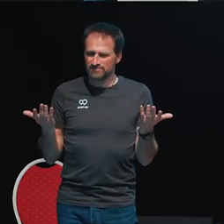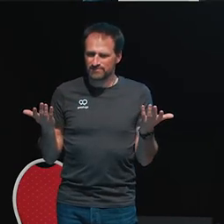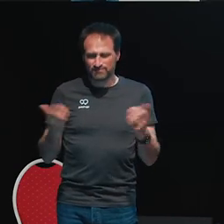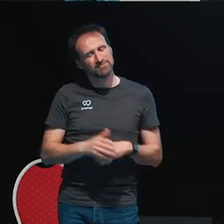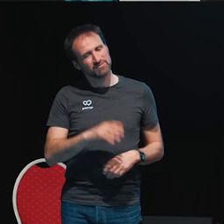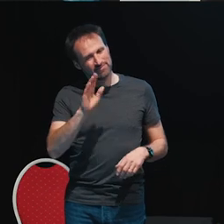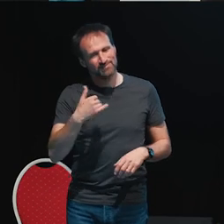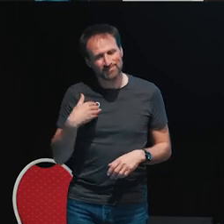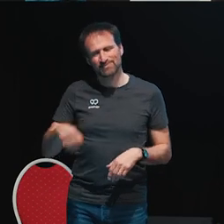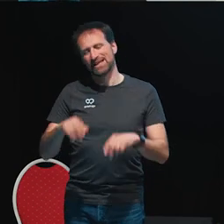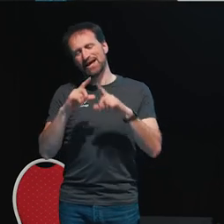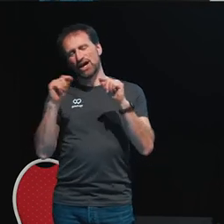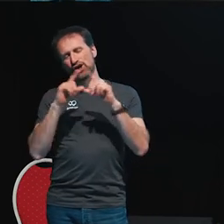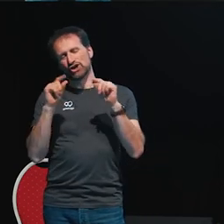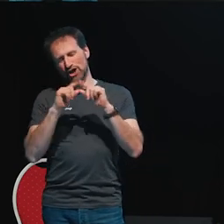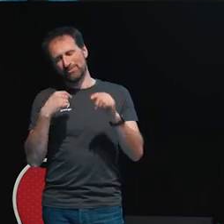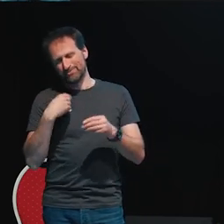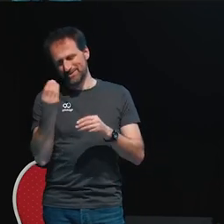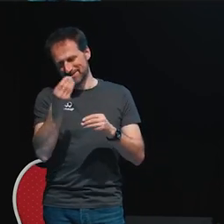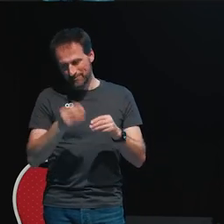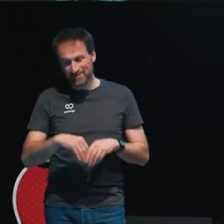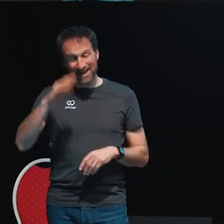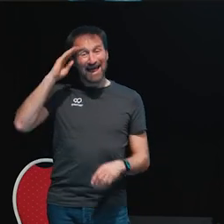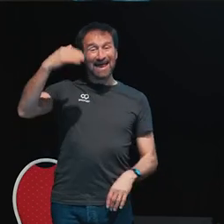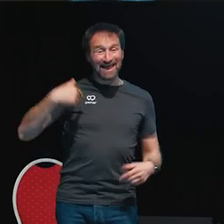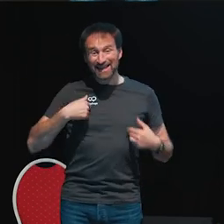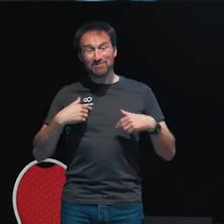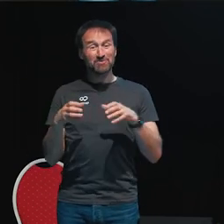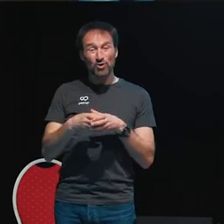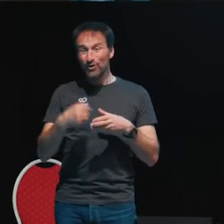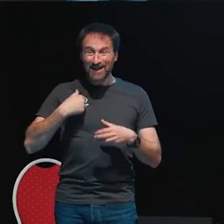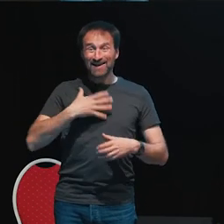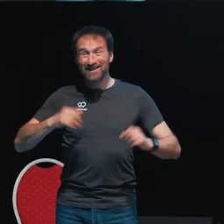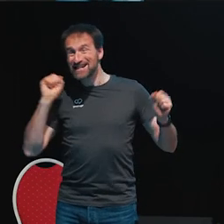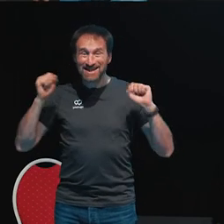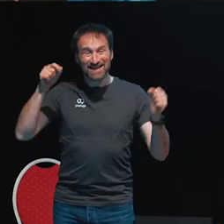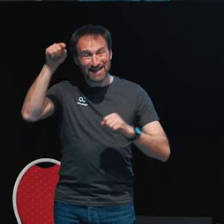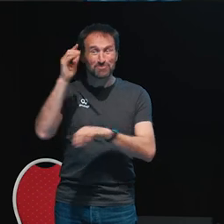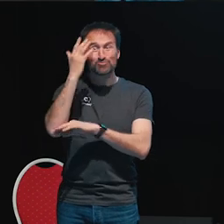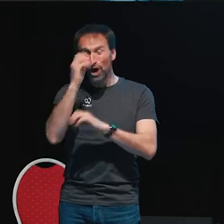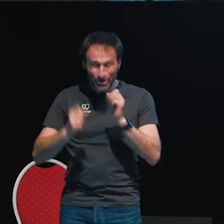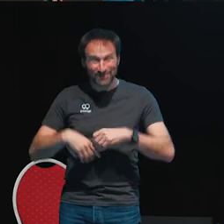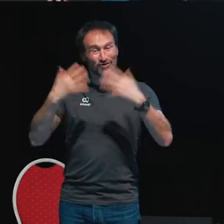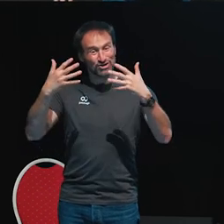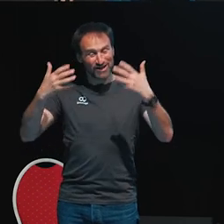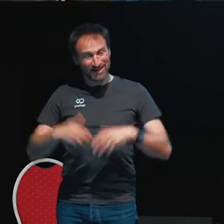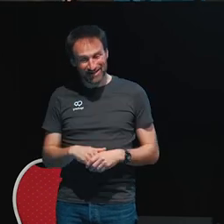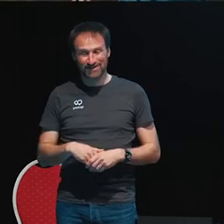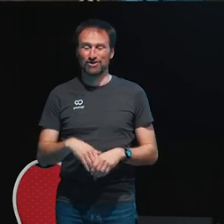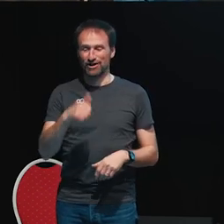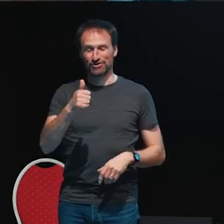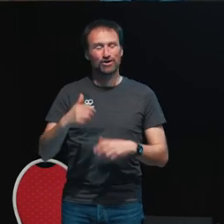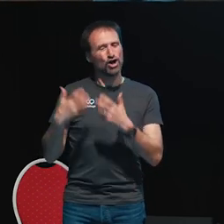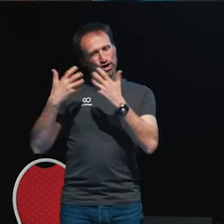I have a little comic strip that I wrote. So it's like, hi, I'm a module. I can't wait to work in the browser. And we're like, well, the compilation says, whoa, there, cool your